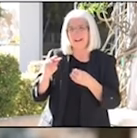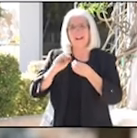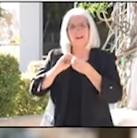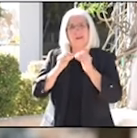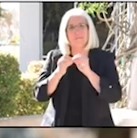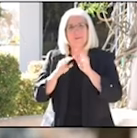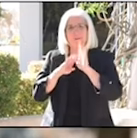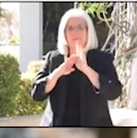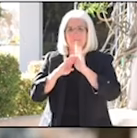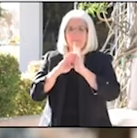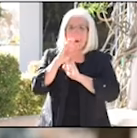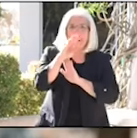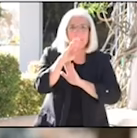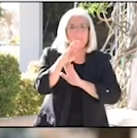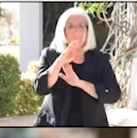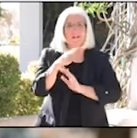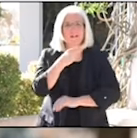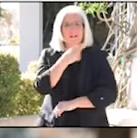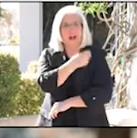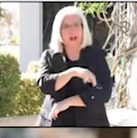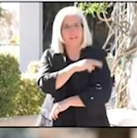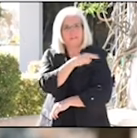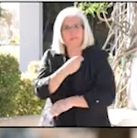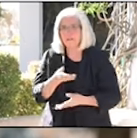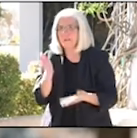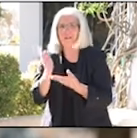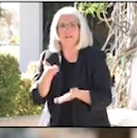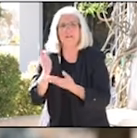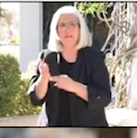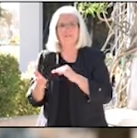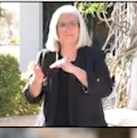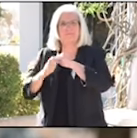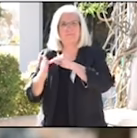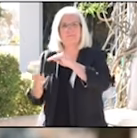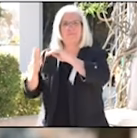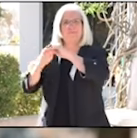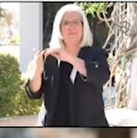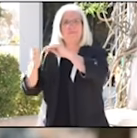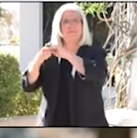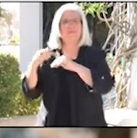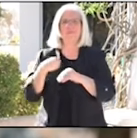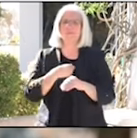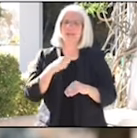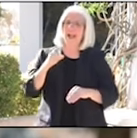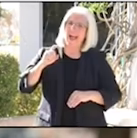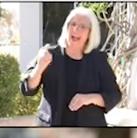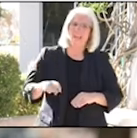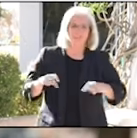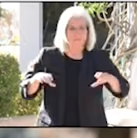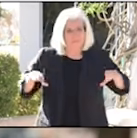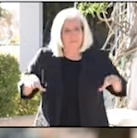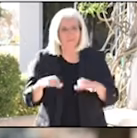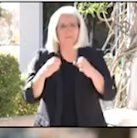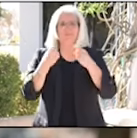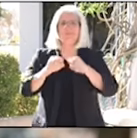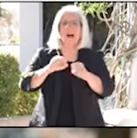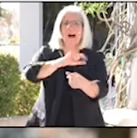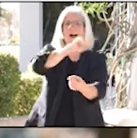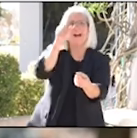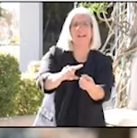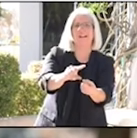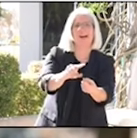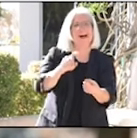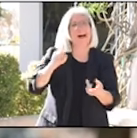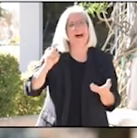so high that we must do something to settle things down. I have been sounding the alarm about our